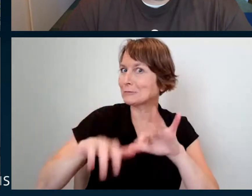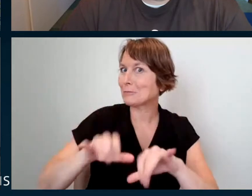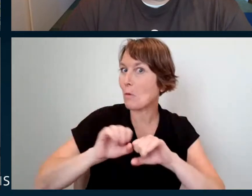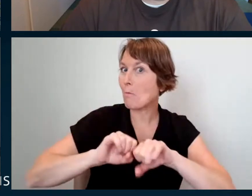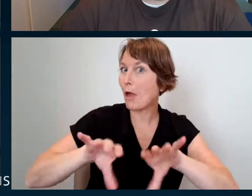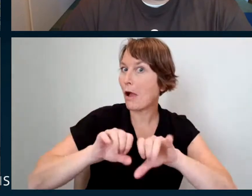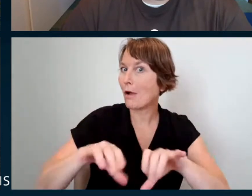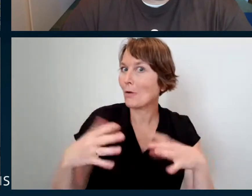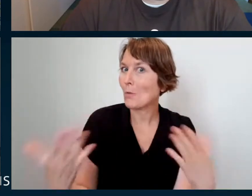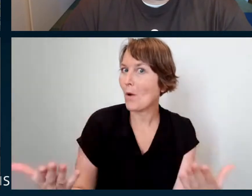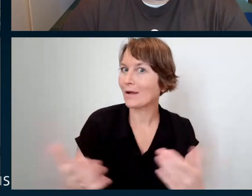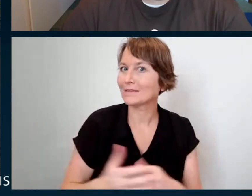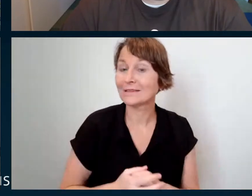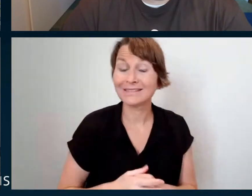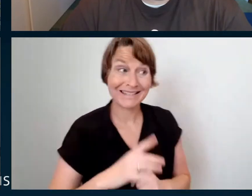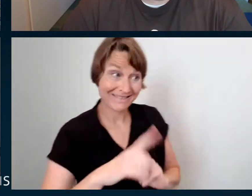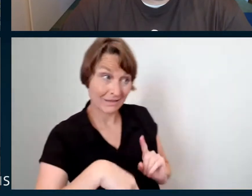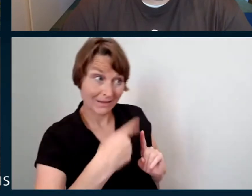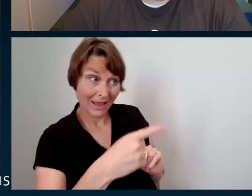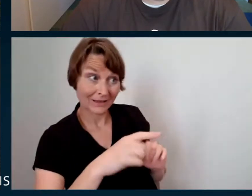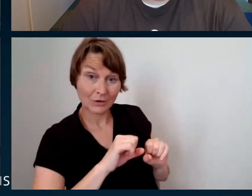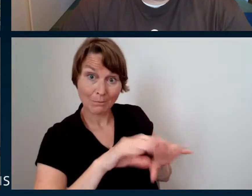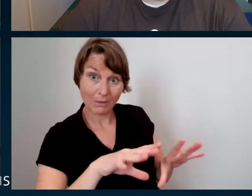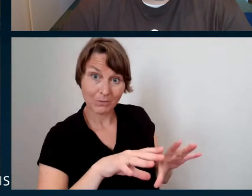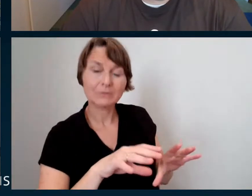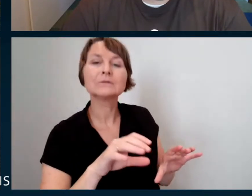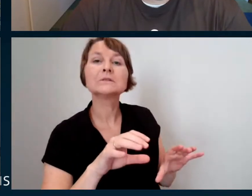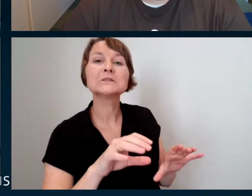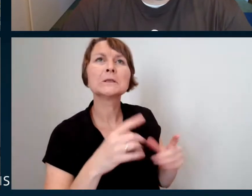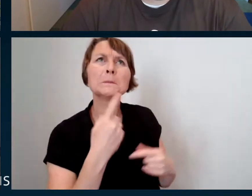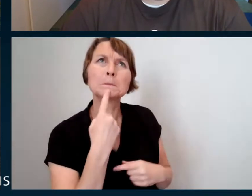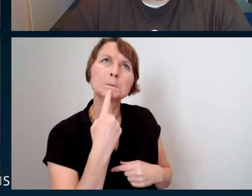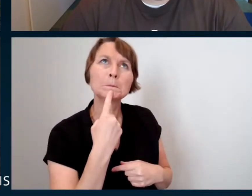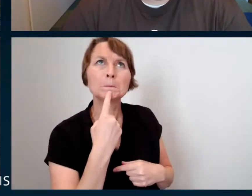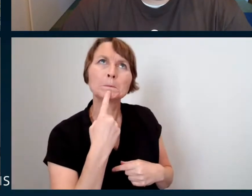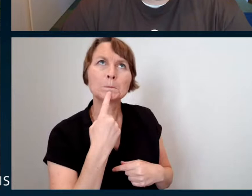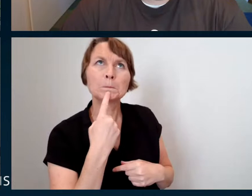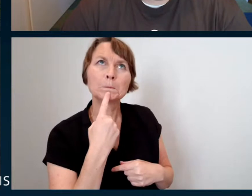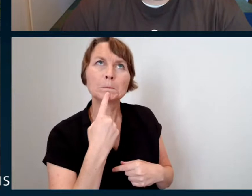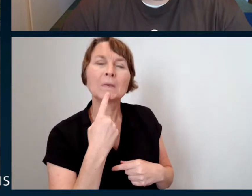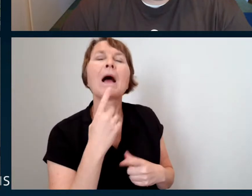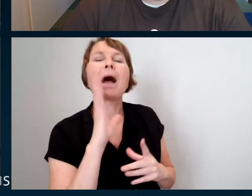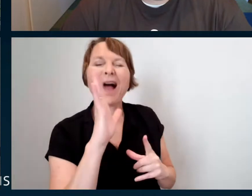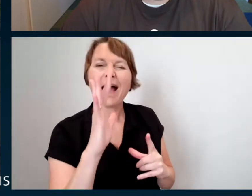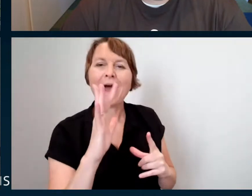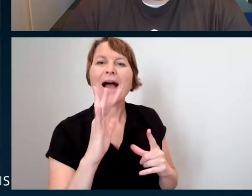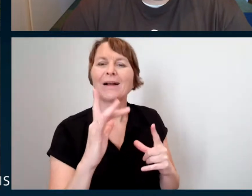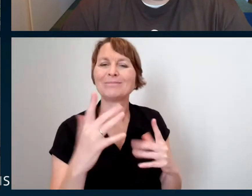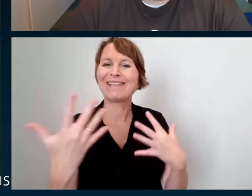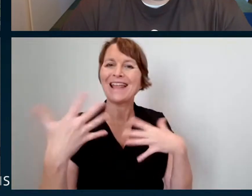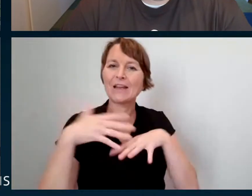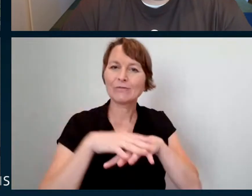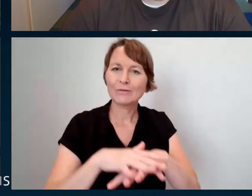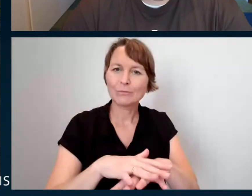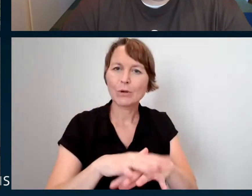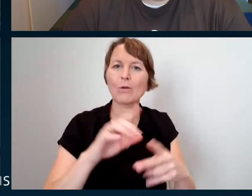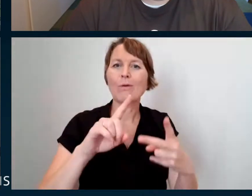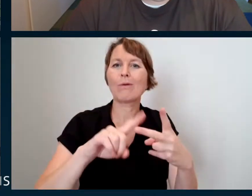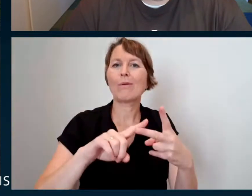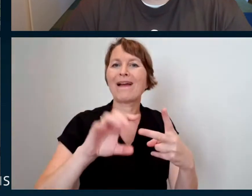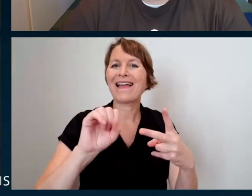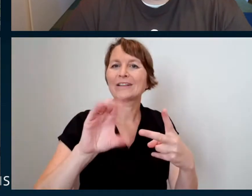The next blog post. Yeah. Let's say infrastructure as code, and I hope next